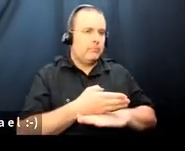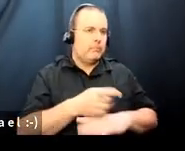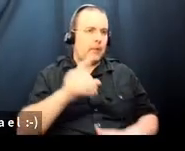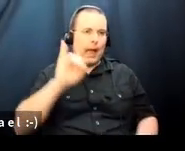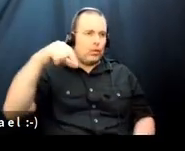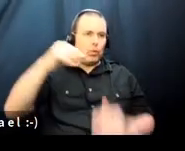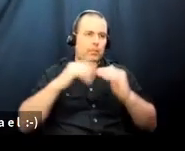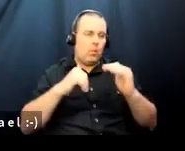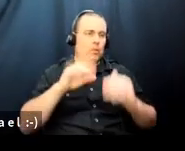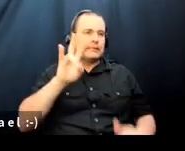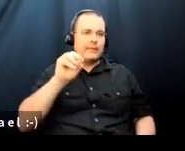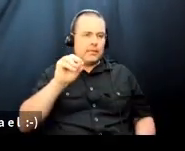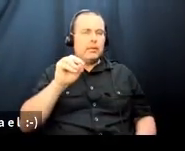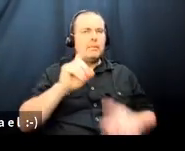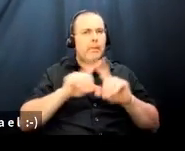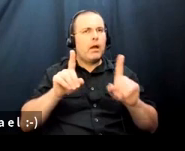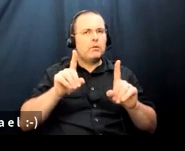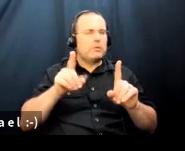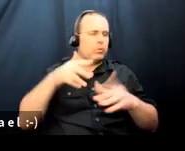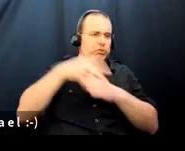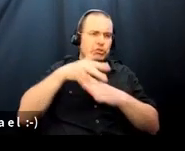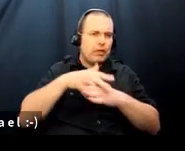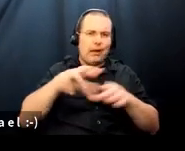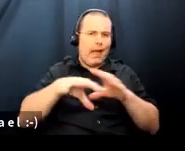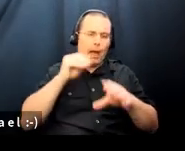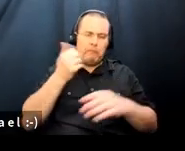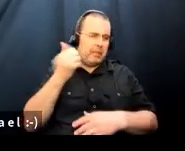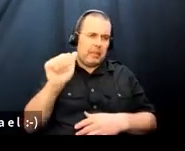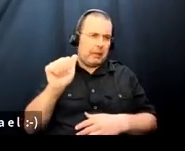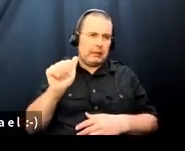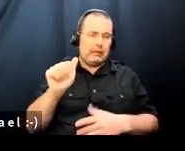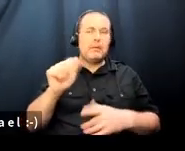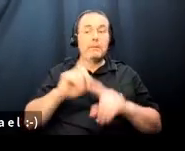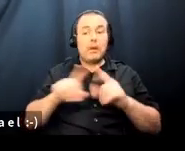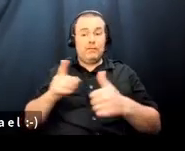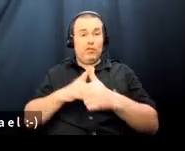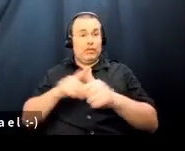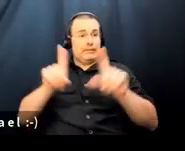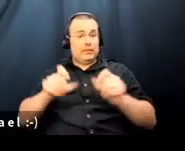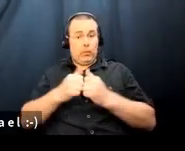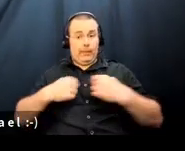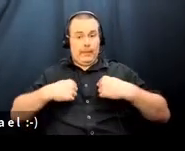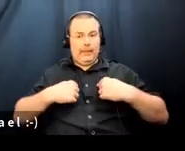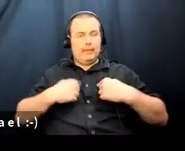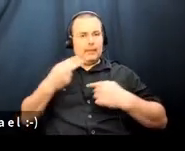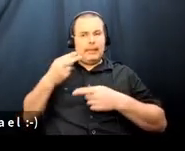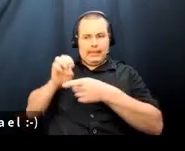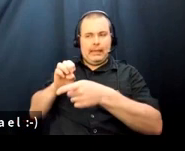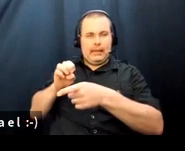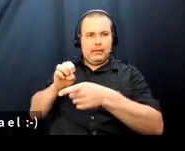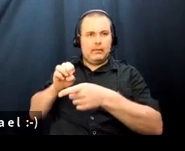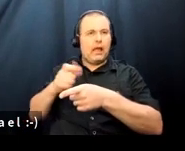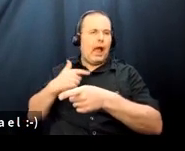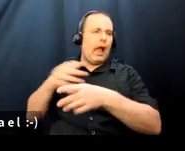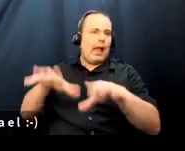As a matter of fact, when he was tested first with me, he was actually, I got him when he was 9